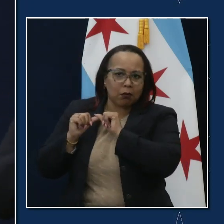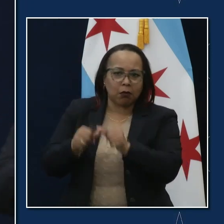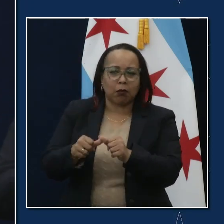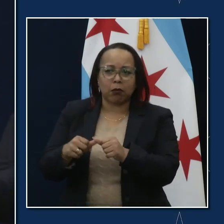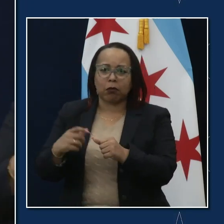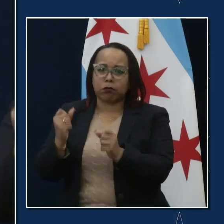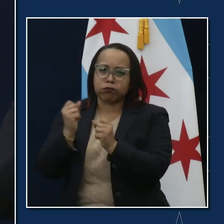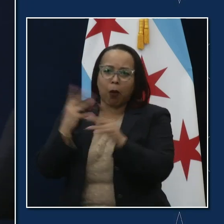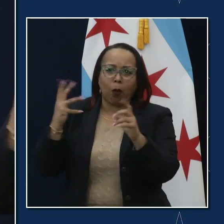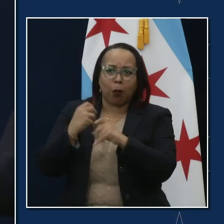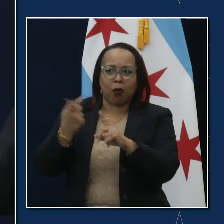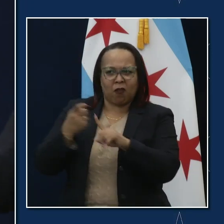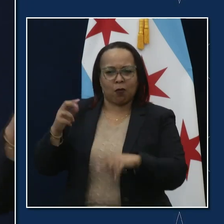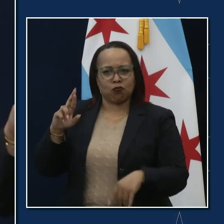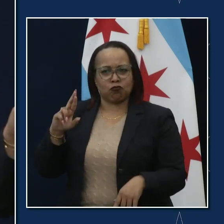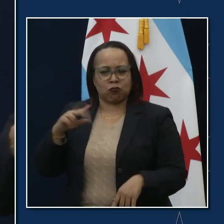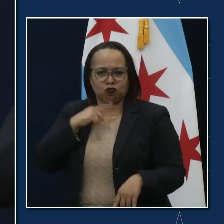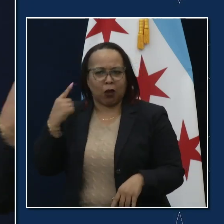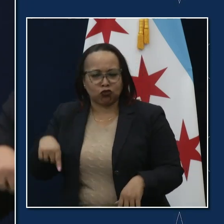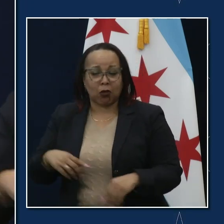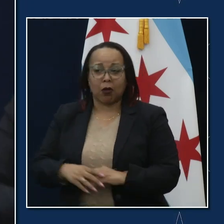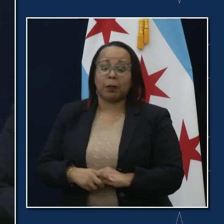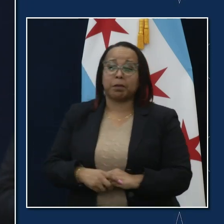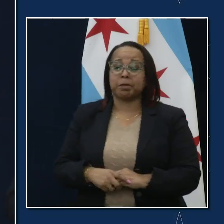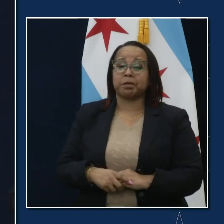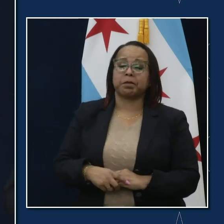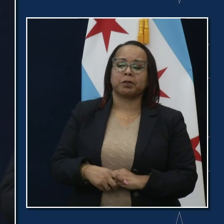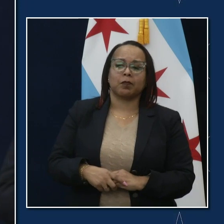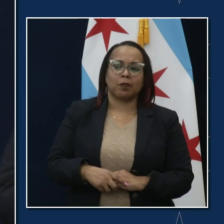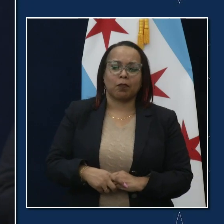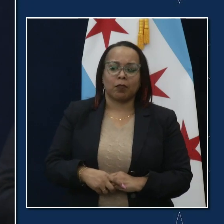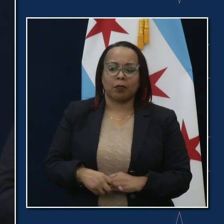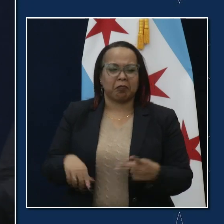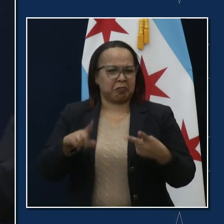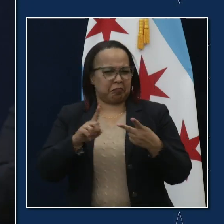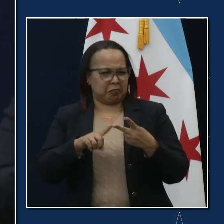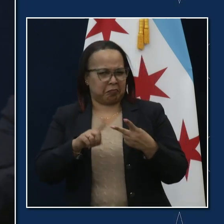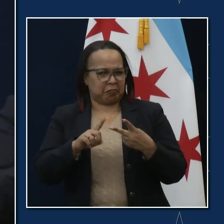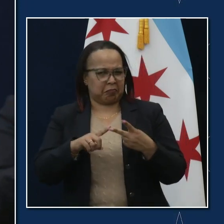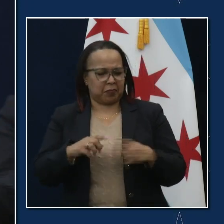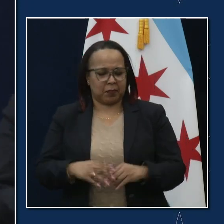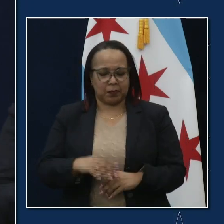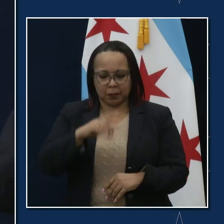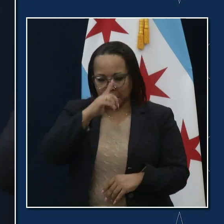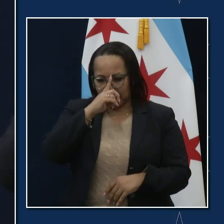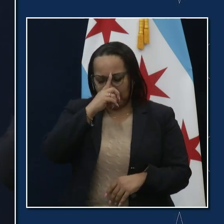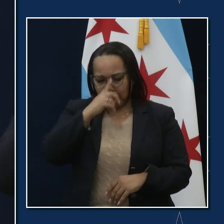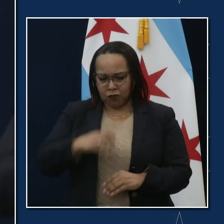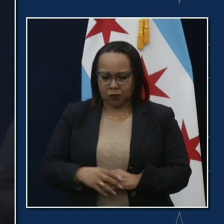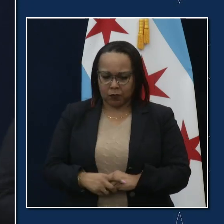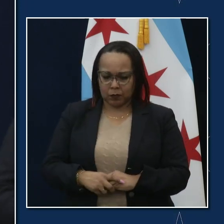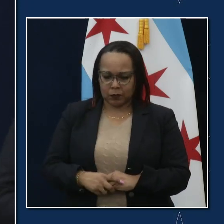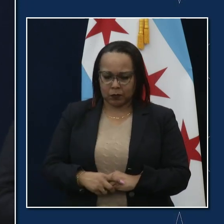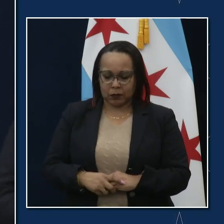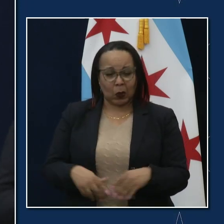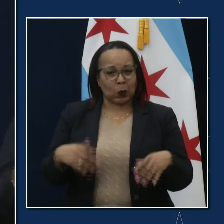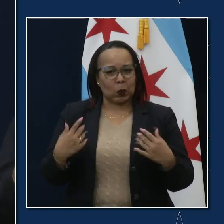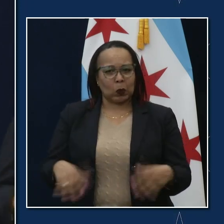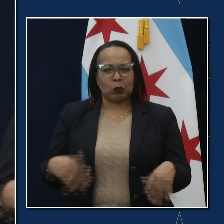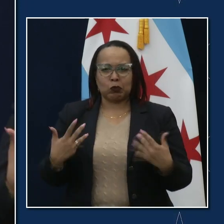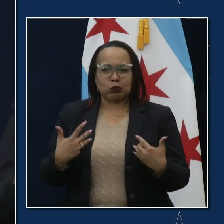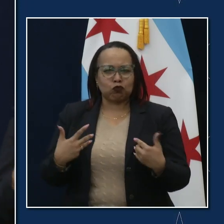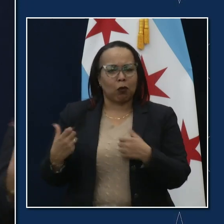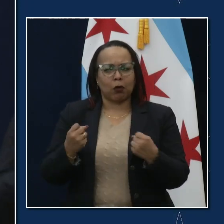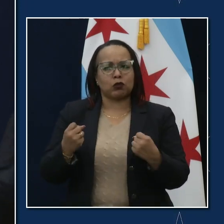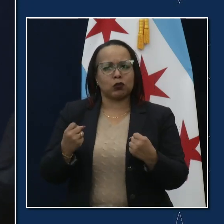missiles coming from Russia. I think what he also talked to us about is the courageous and